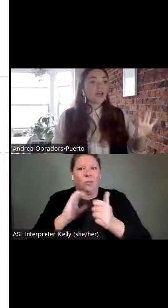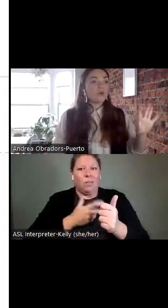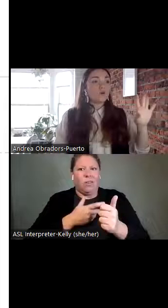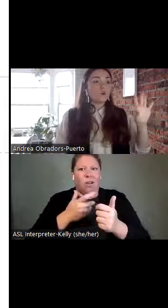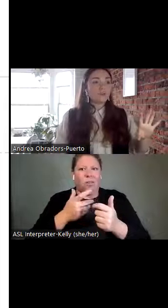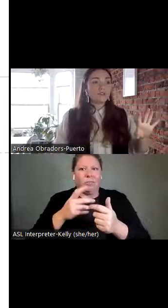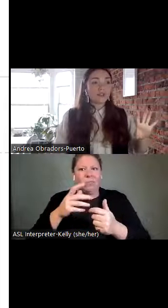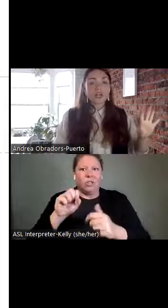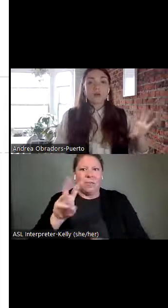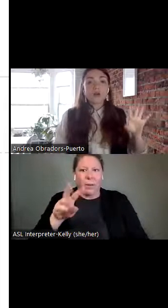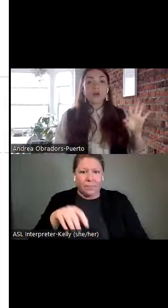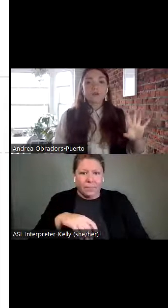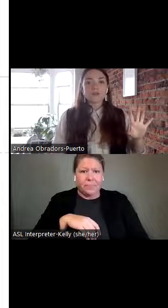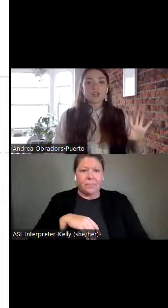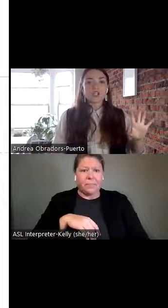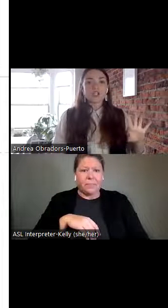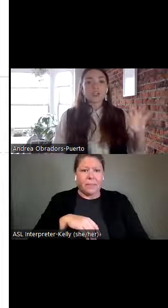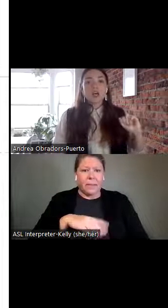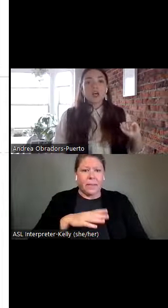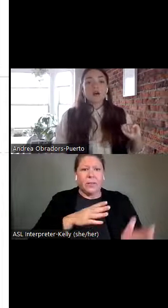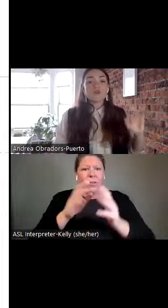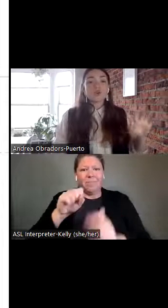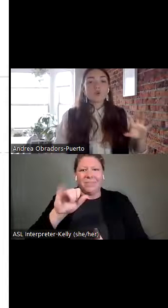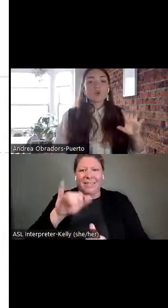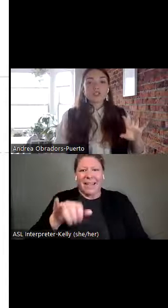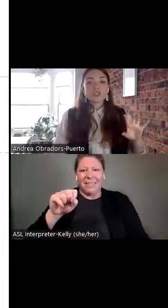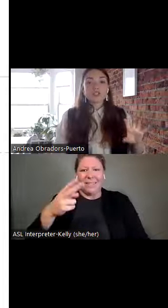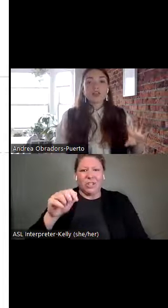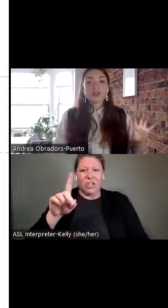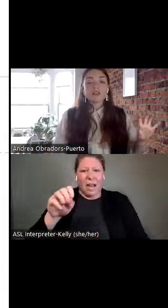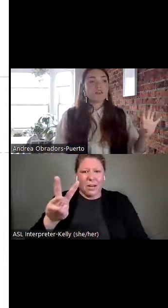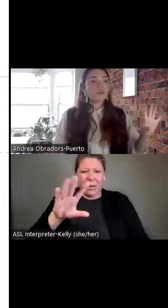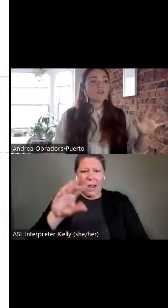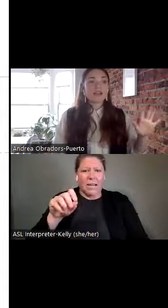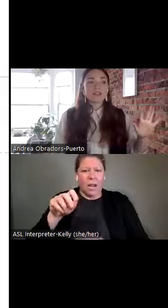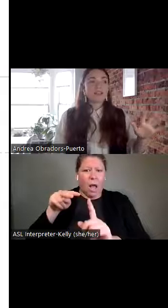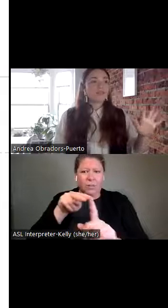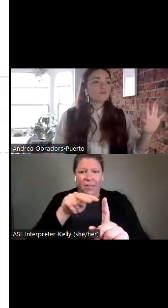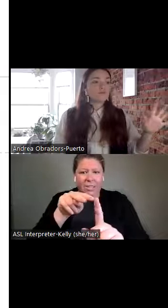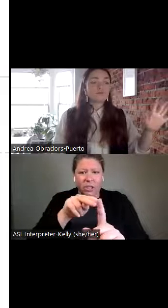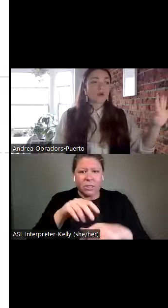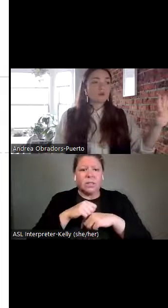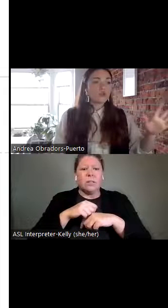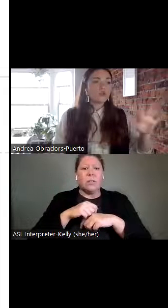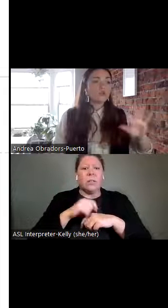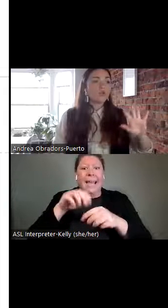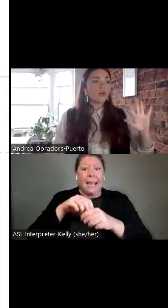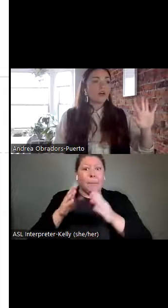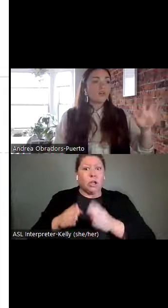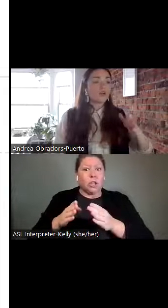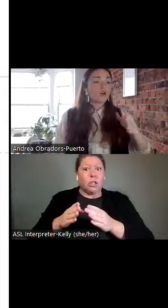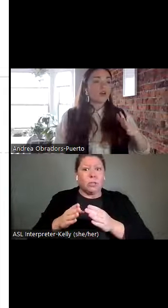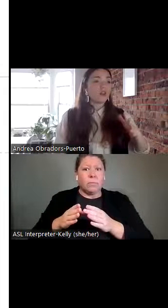have shadowing or observations. Those were in person and those lasted from 2